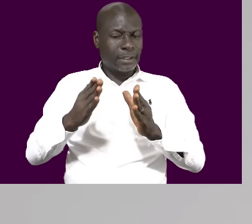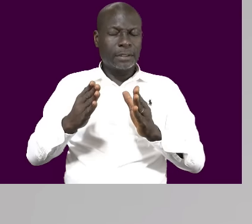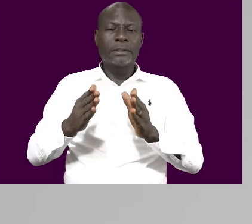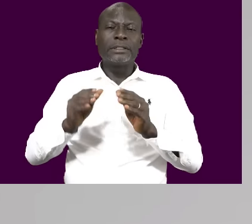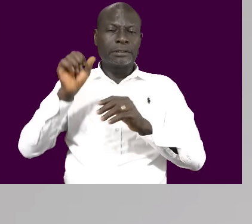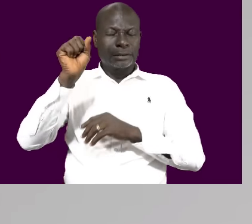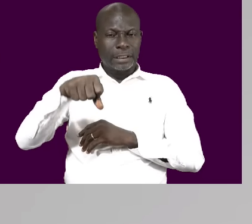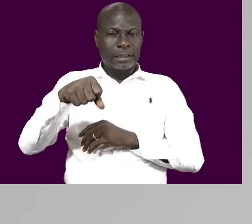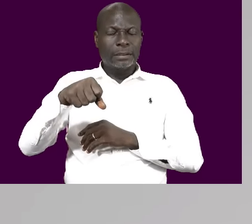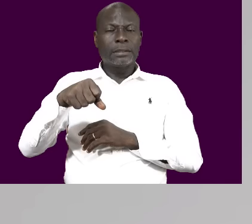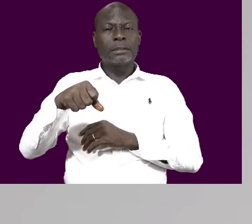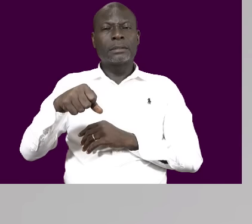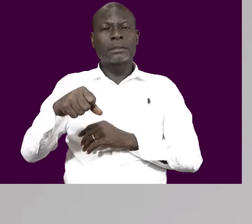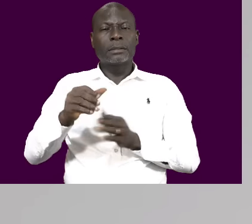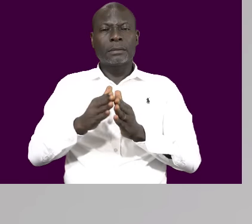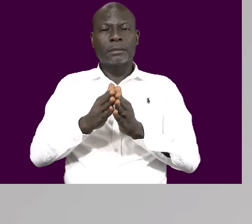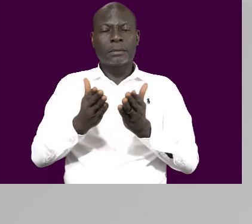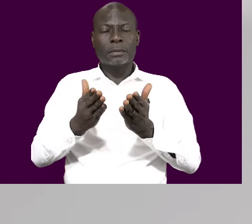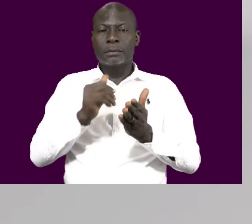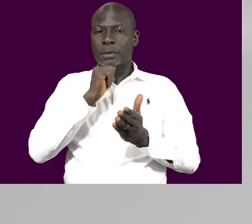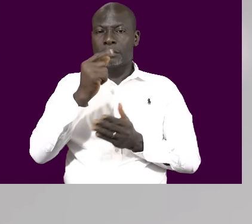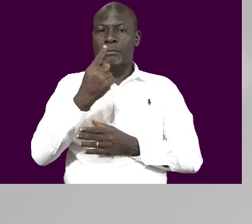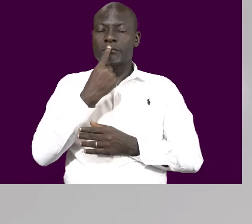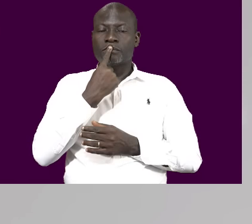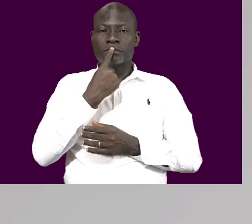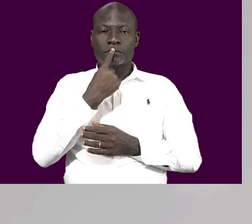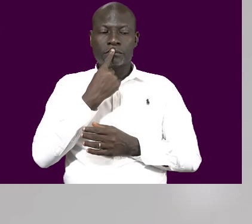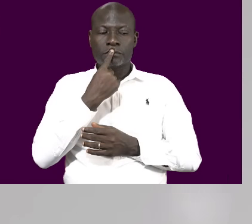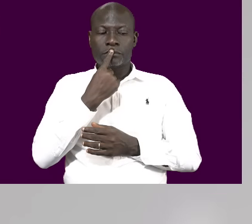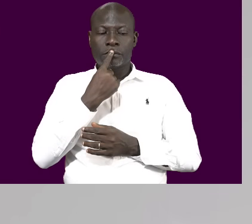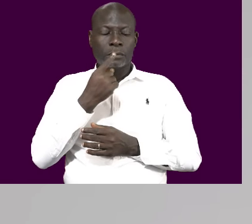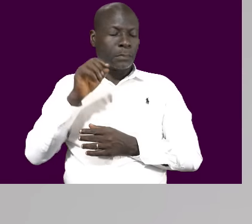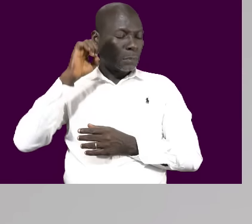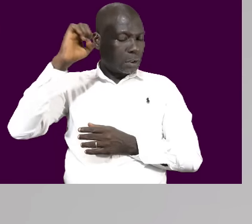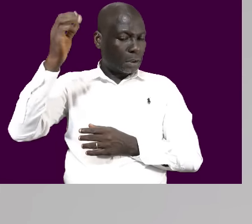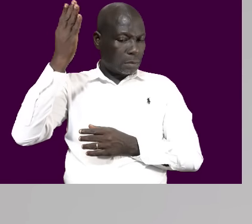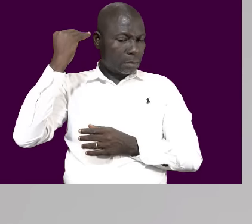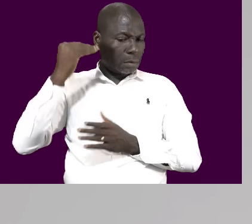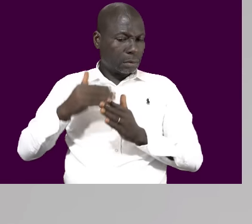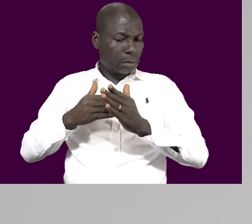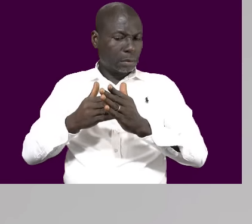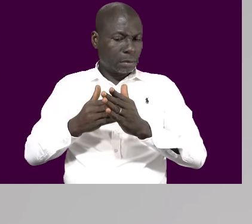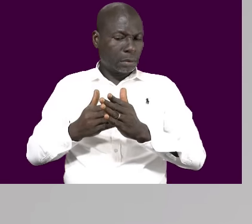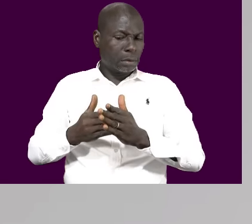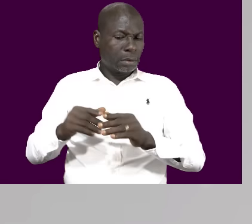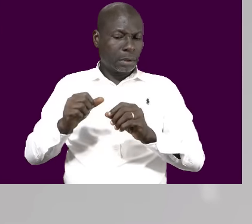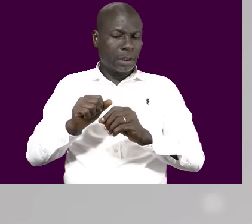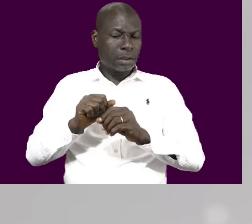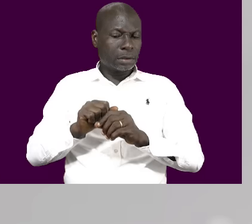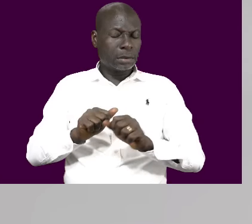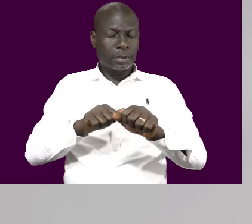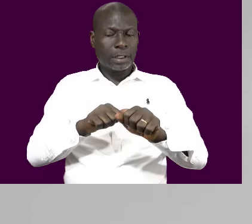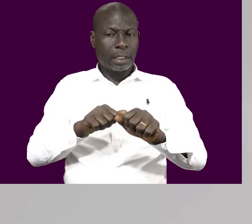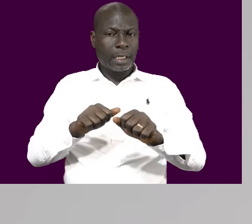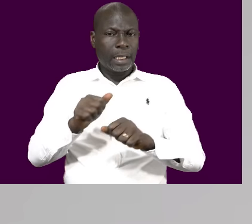yet he opened not his mouth he was led as a lamb to the slaughter